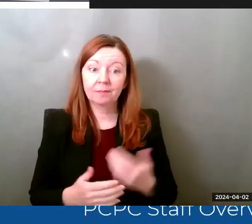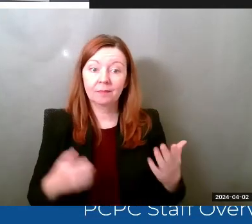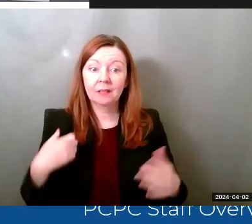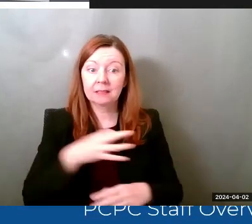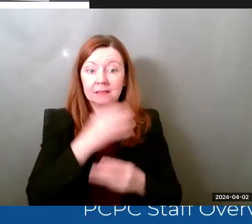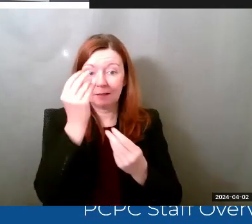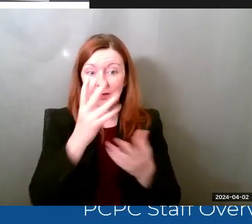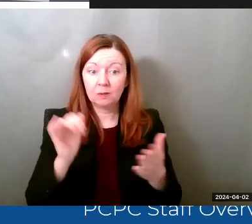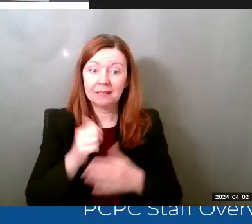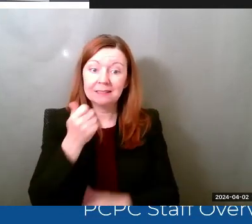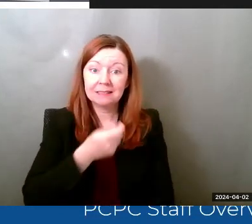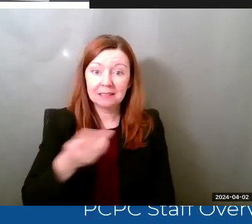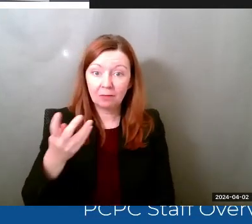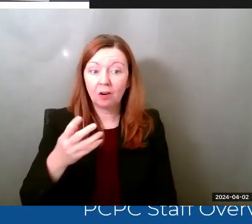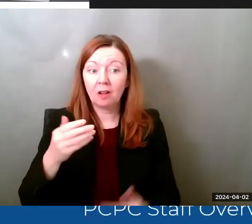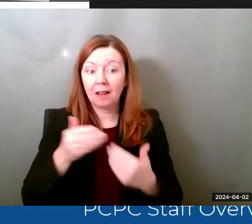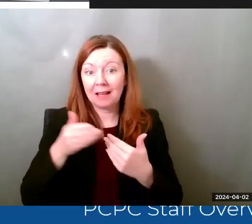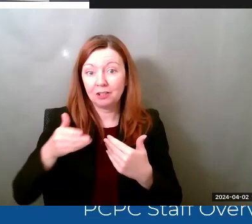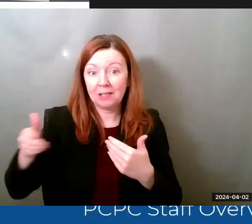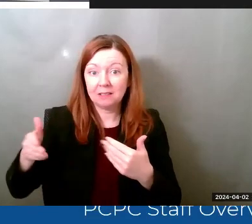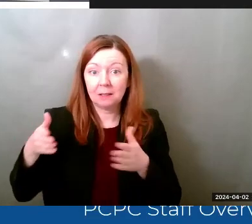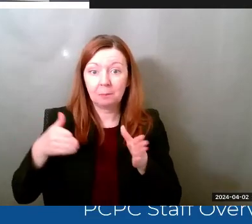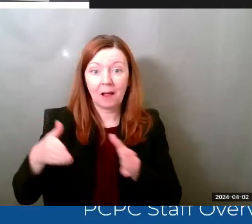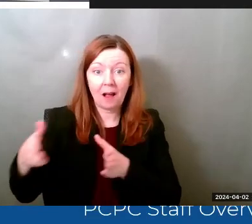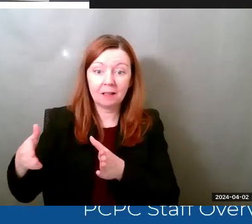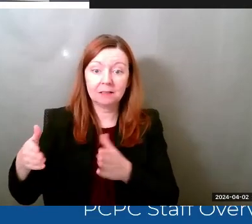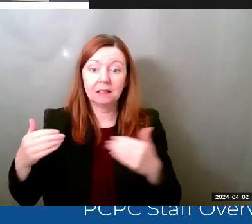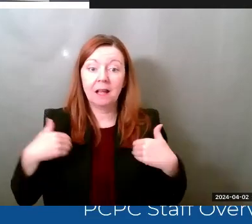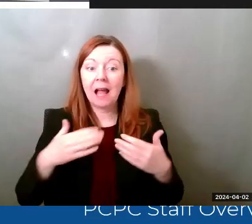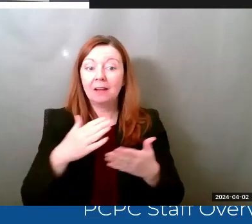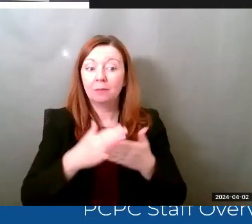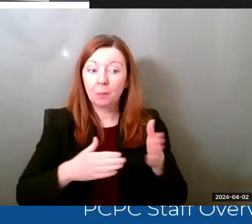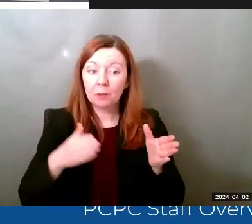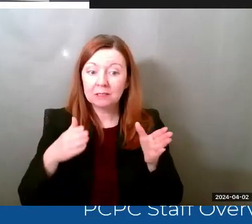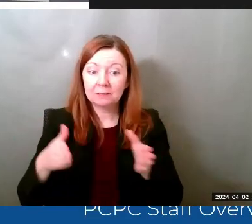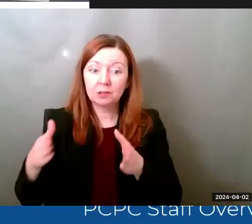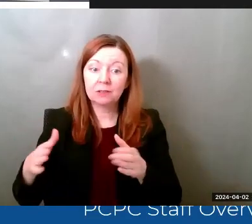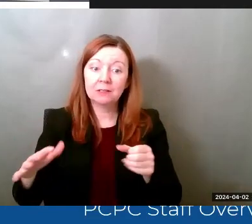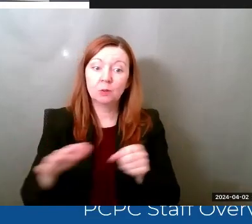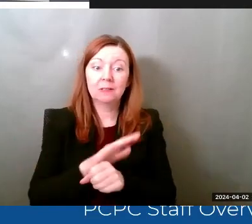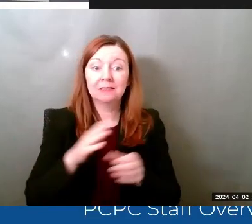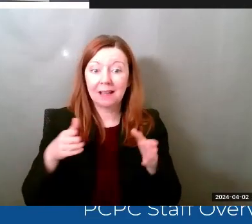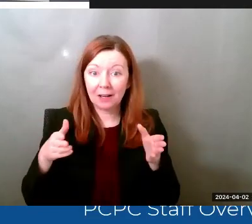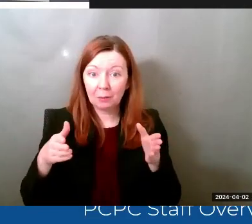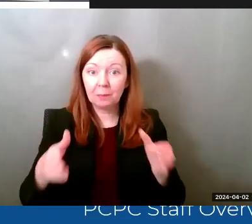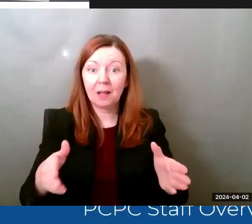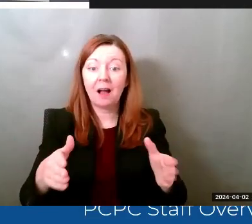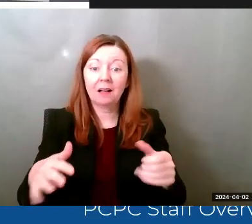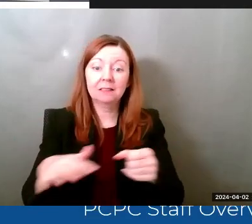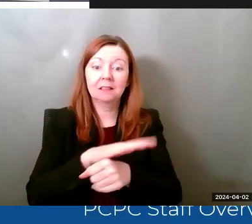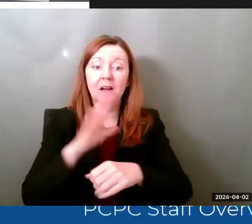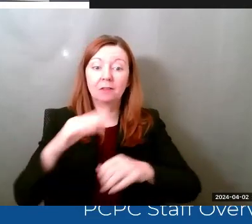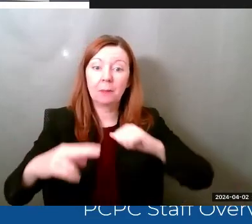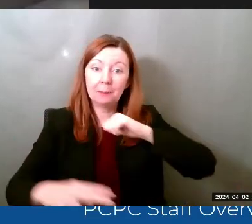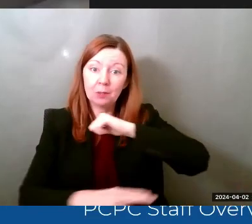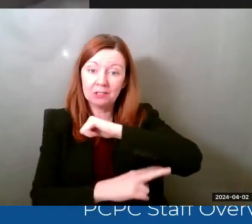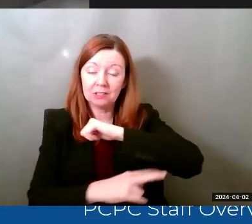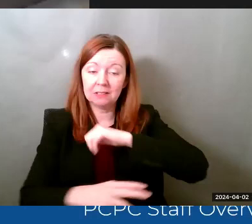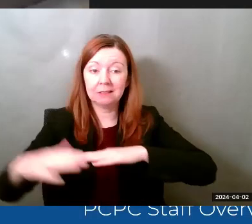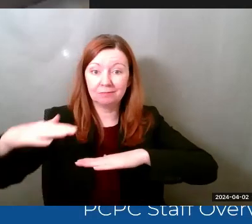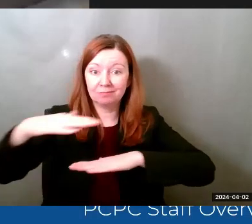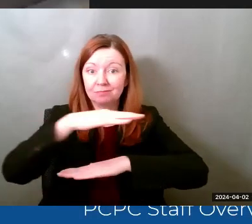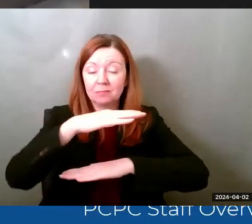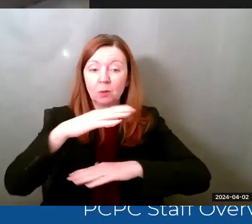Staff notes that several of the adjacent blocks have portions of streets or entire blocks covered by bridges